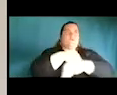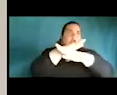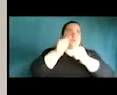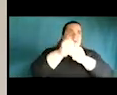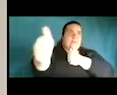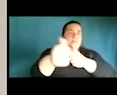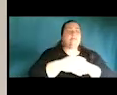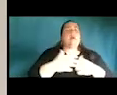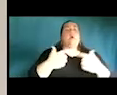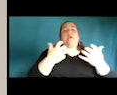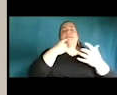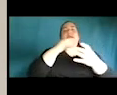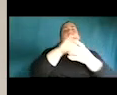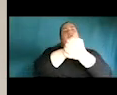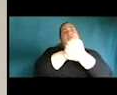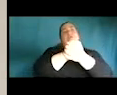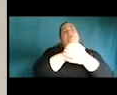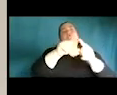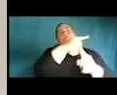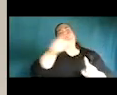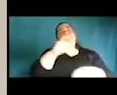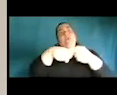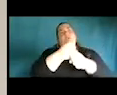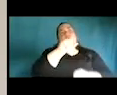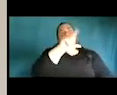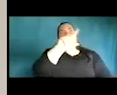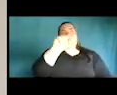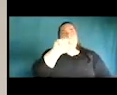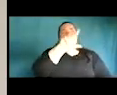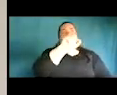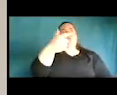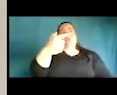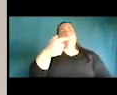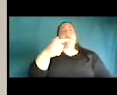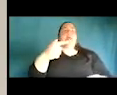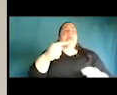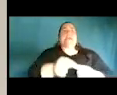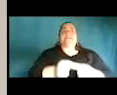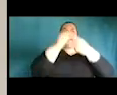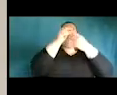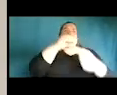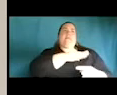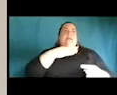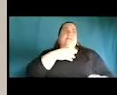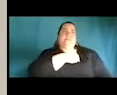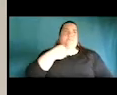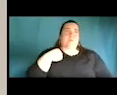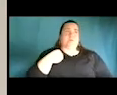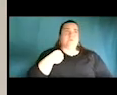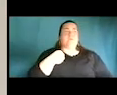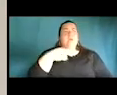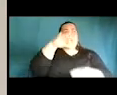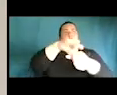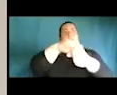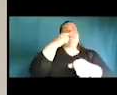and 2021 exceptional faculty members who were selected for the Graduate School Faculty Award for Advising and Mentoring,